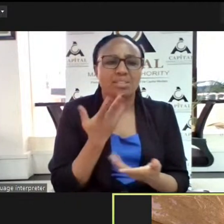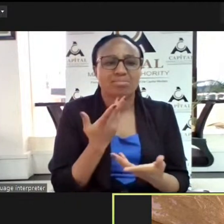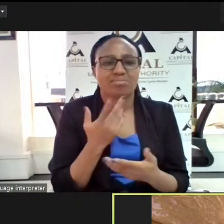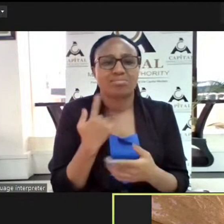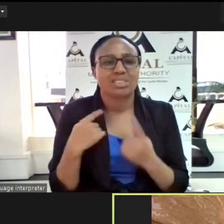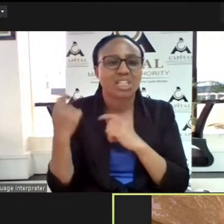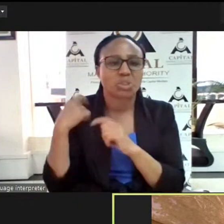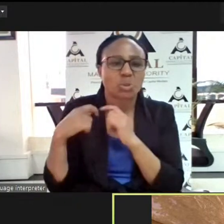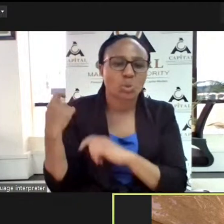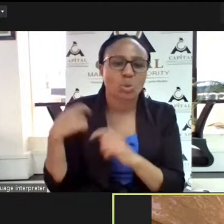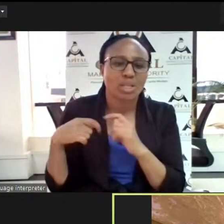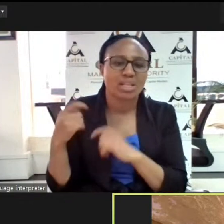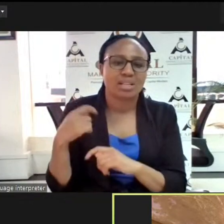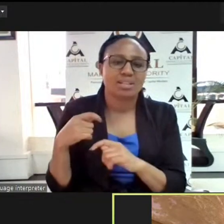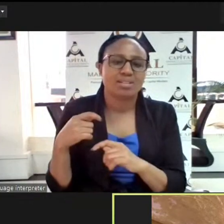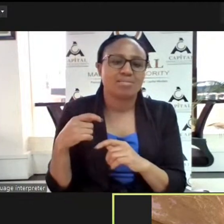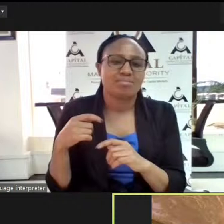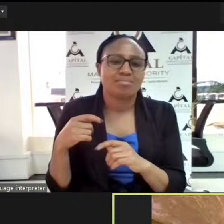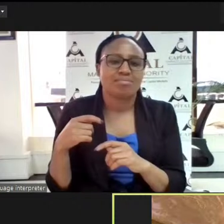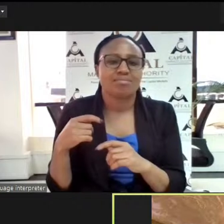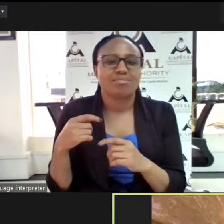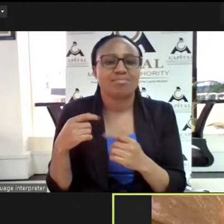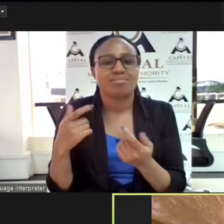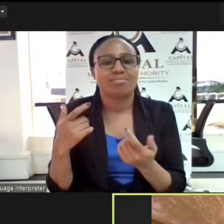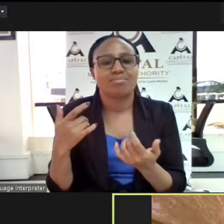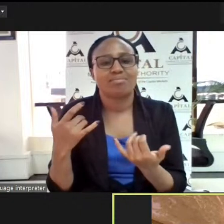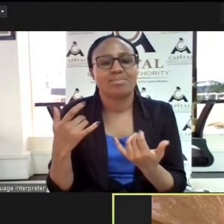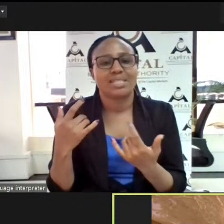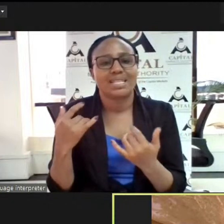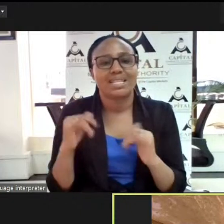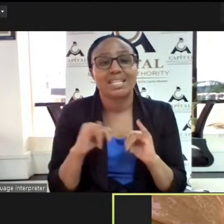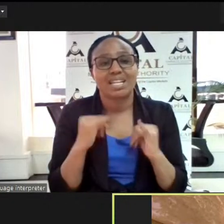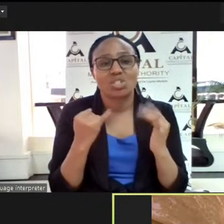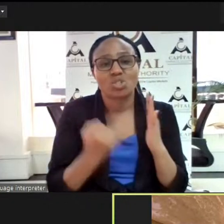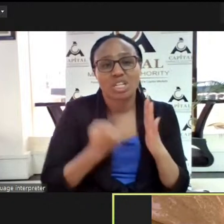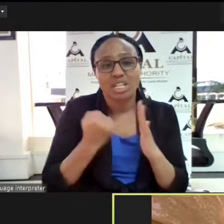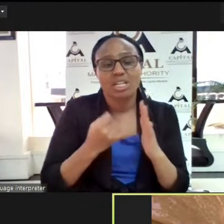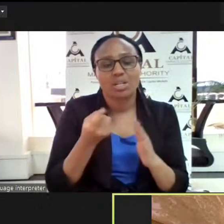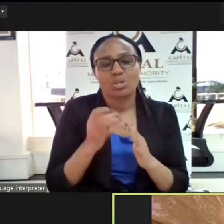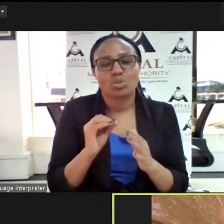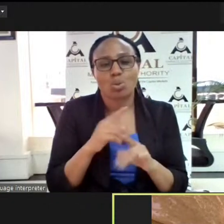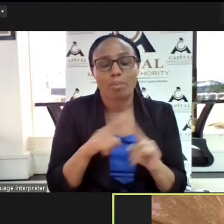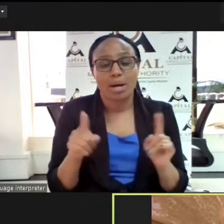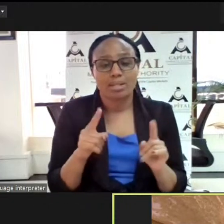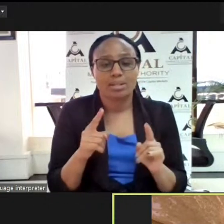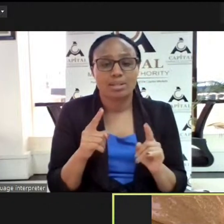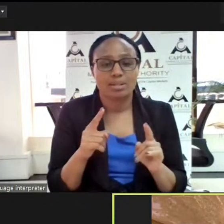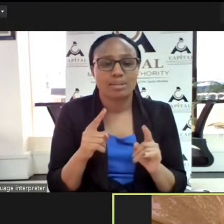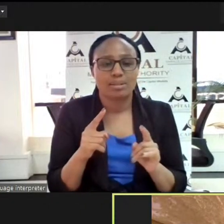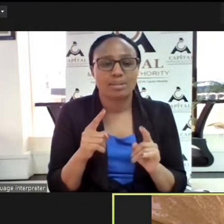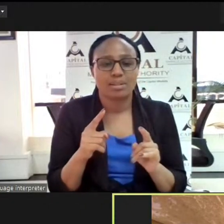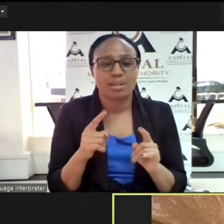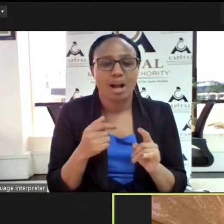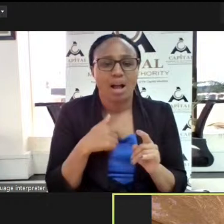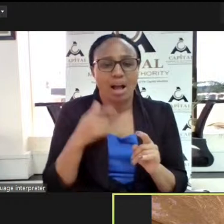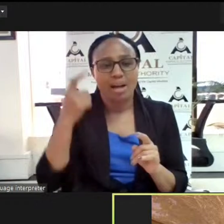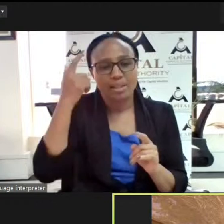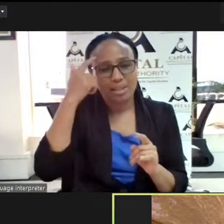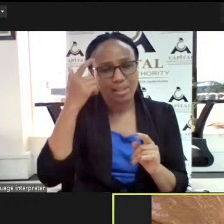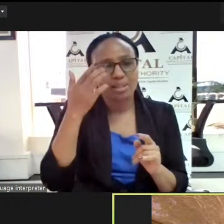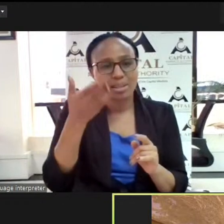traditional, bricks and mortar industries. So, but I do think that there